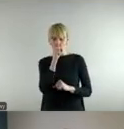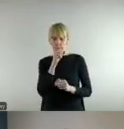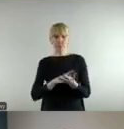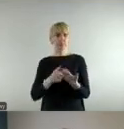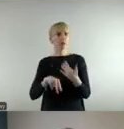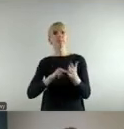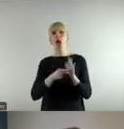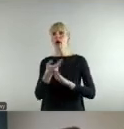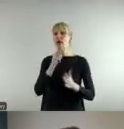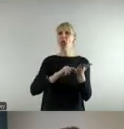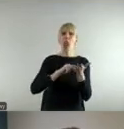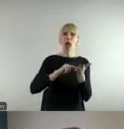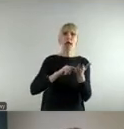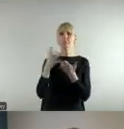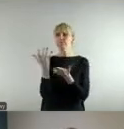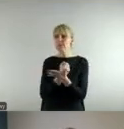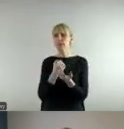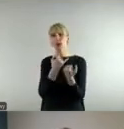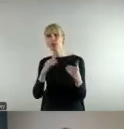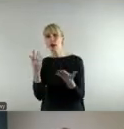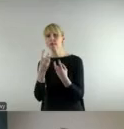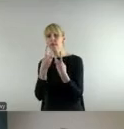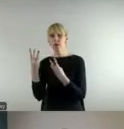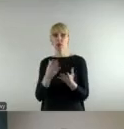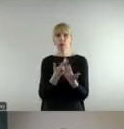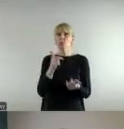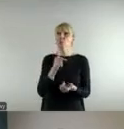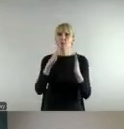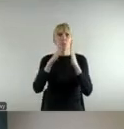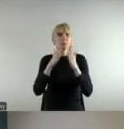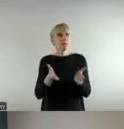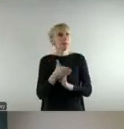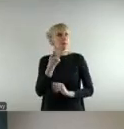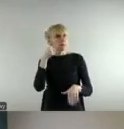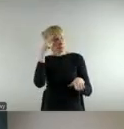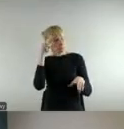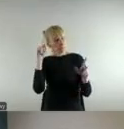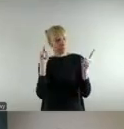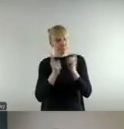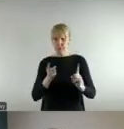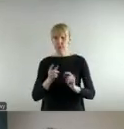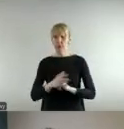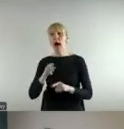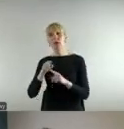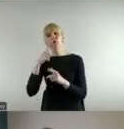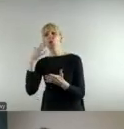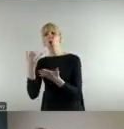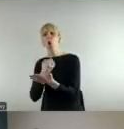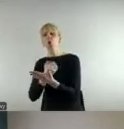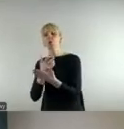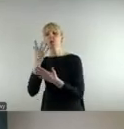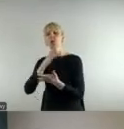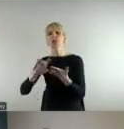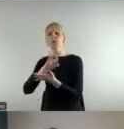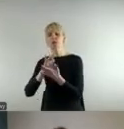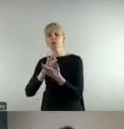to leave their homes in a hurry. And those who used the municipality website and communication channels